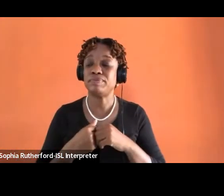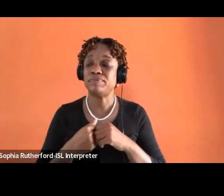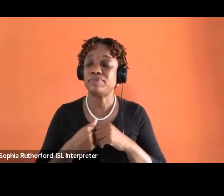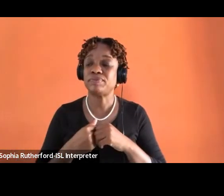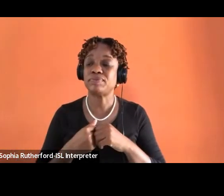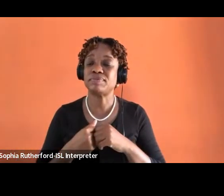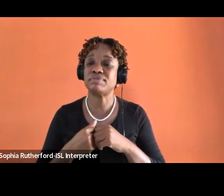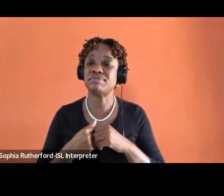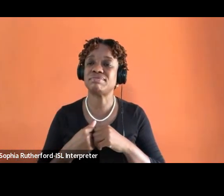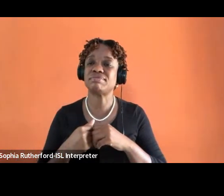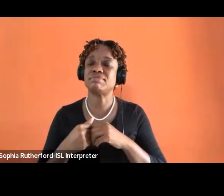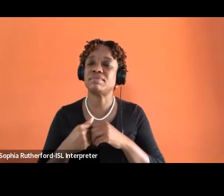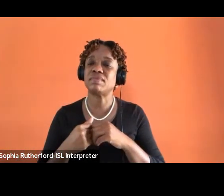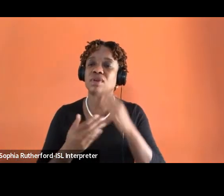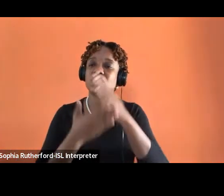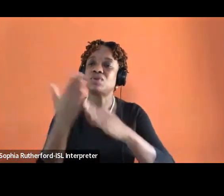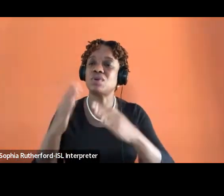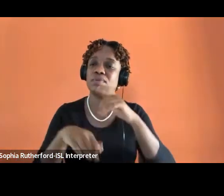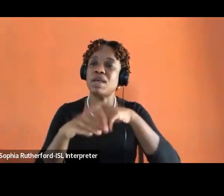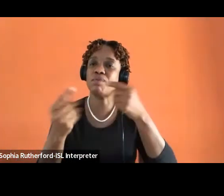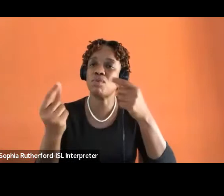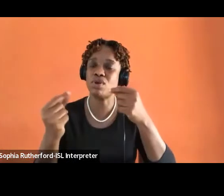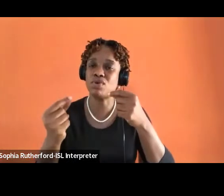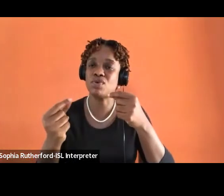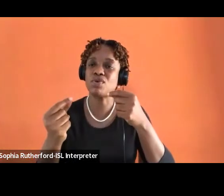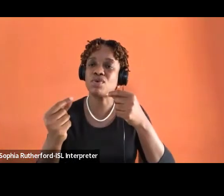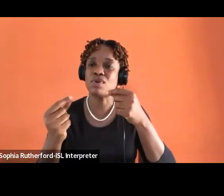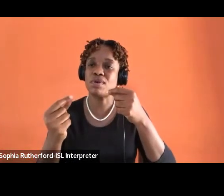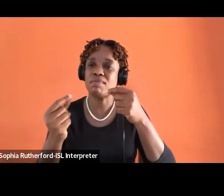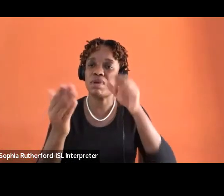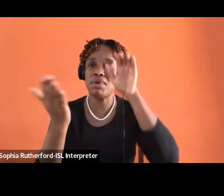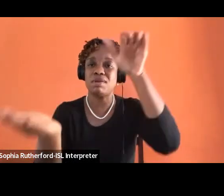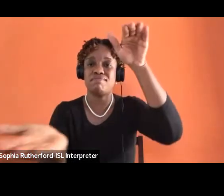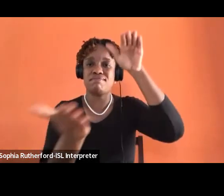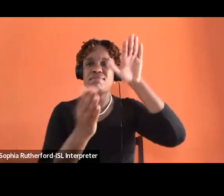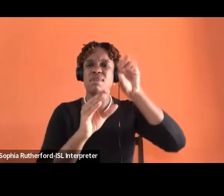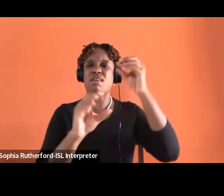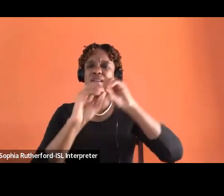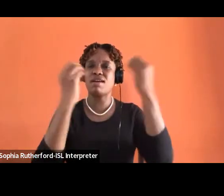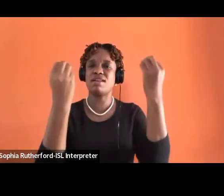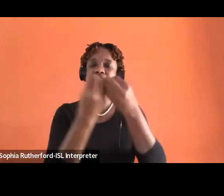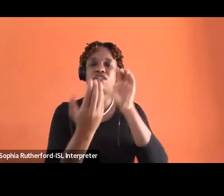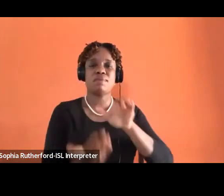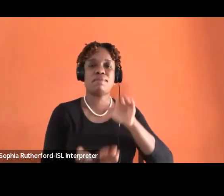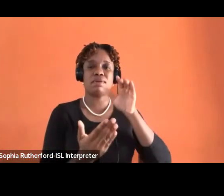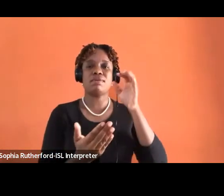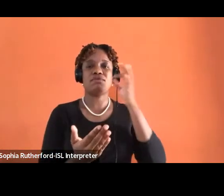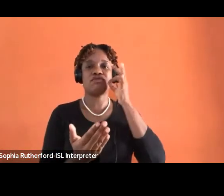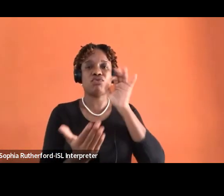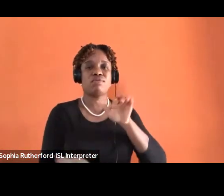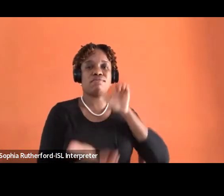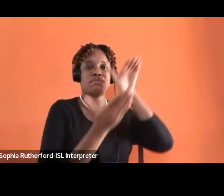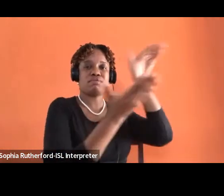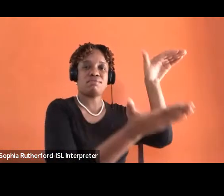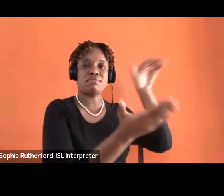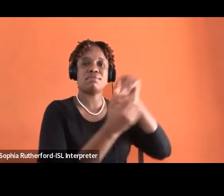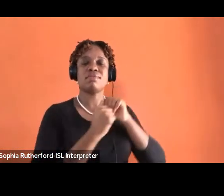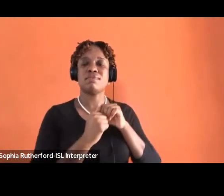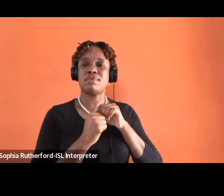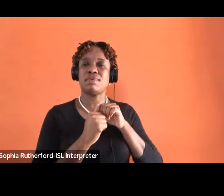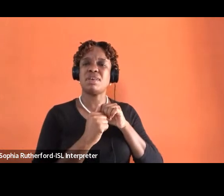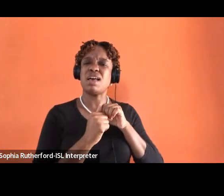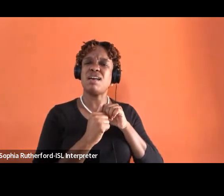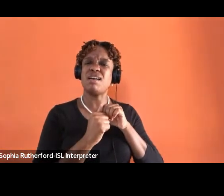to, sometimes they receive packages from other organizations, and it would have some basic things